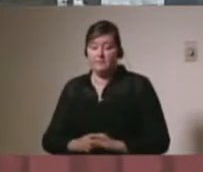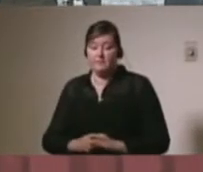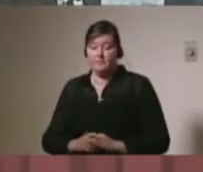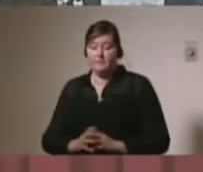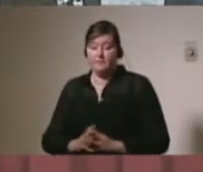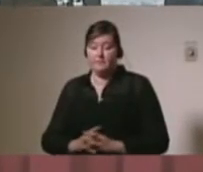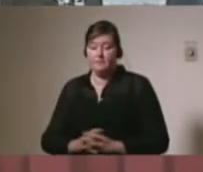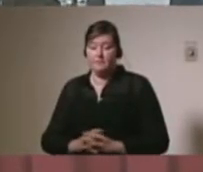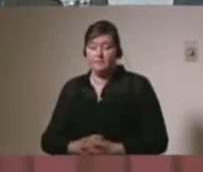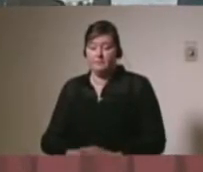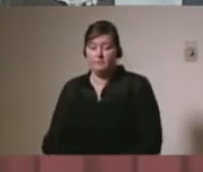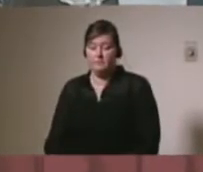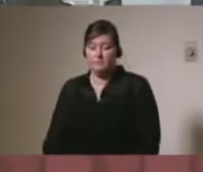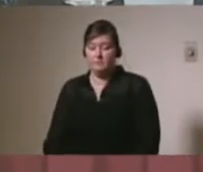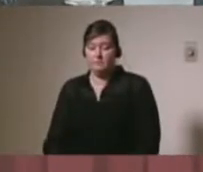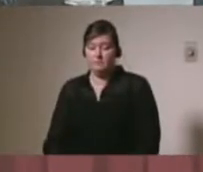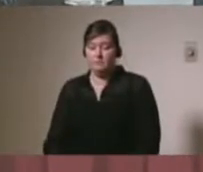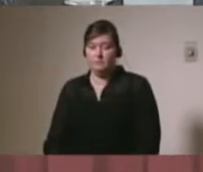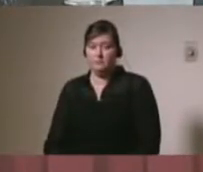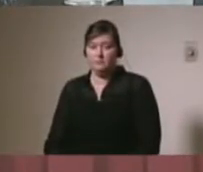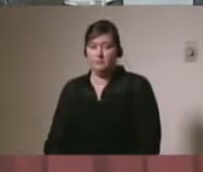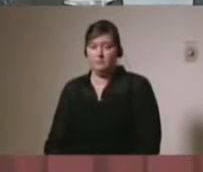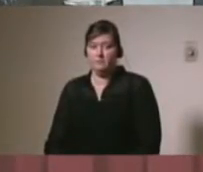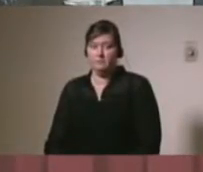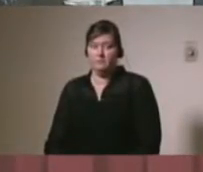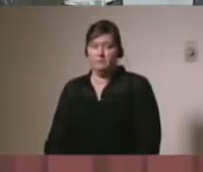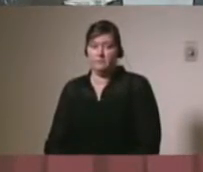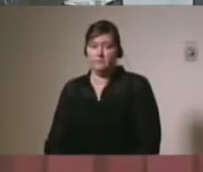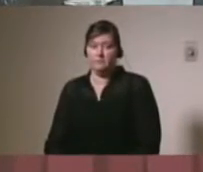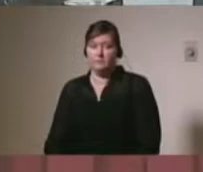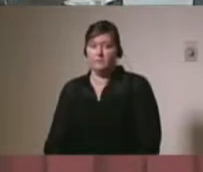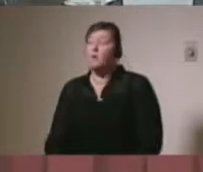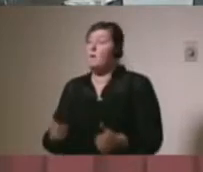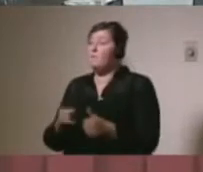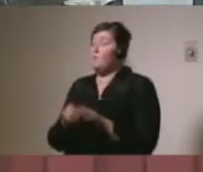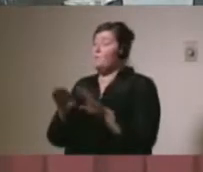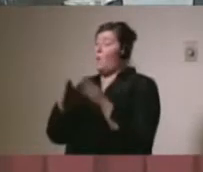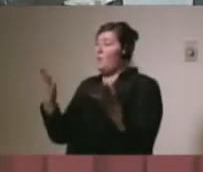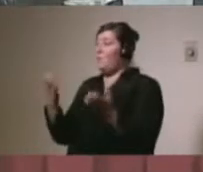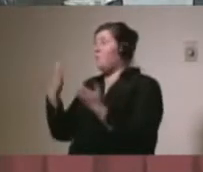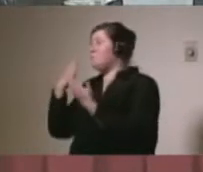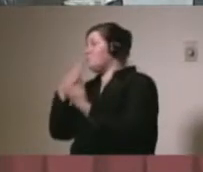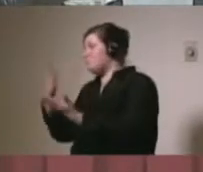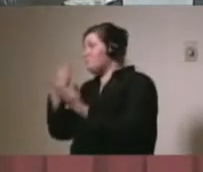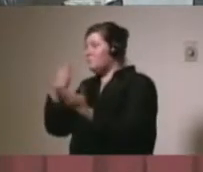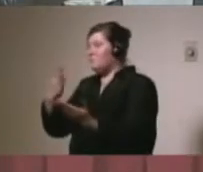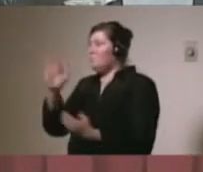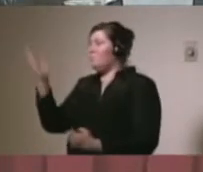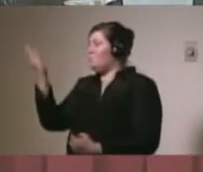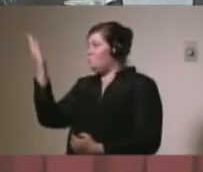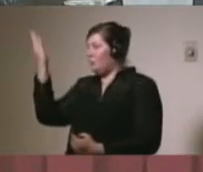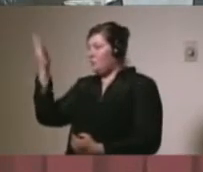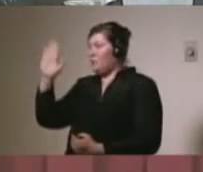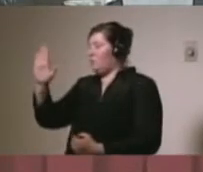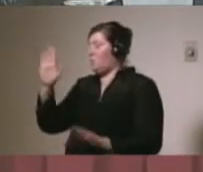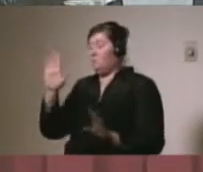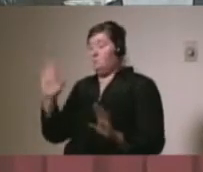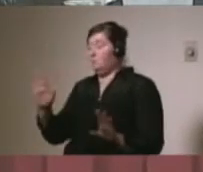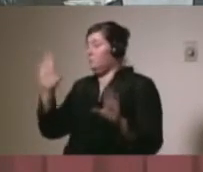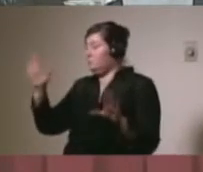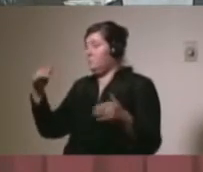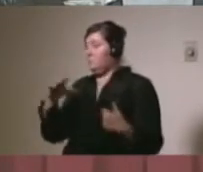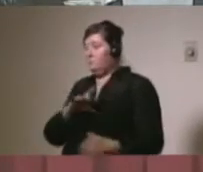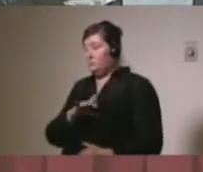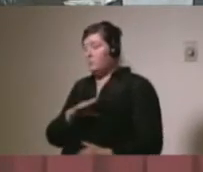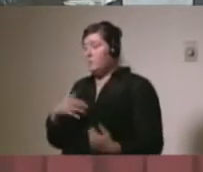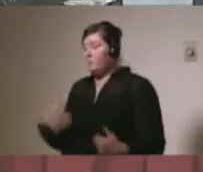Well, first I'd like to say thank you so much. These are fantastic presentations. George, can you, New Zealand